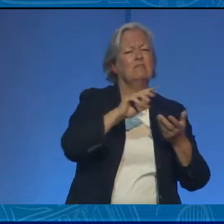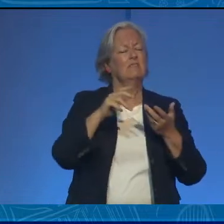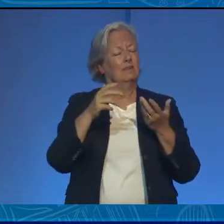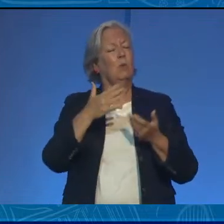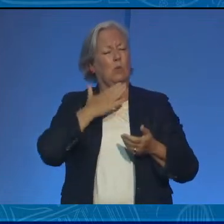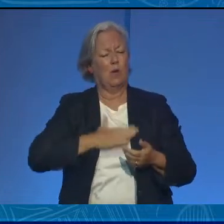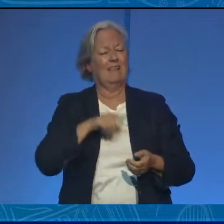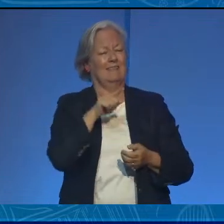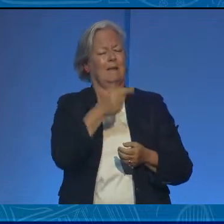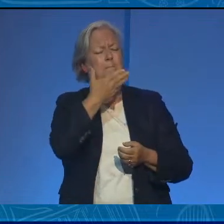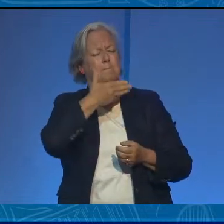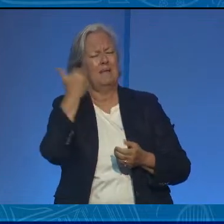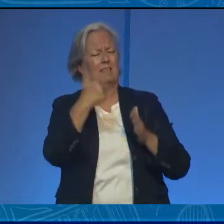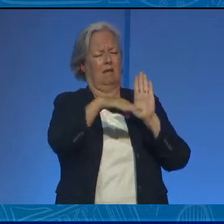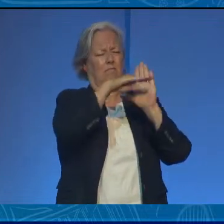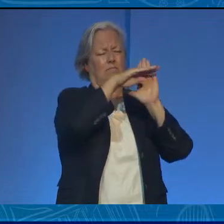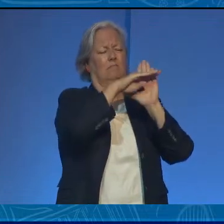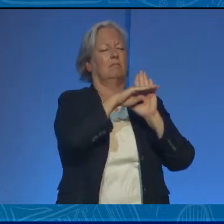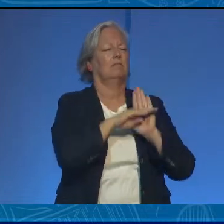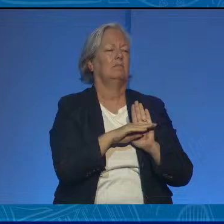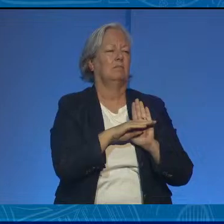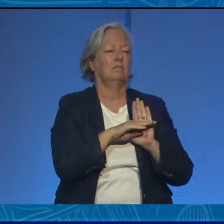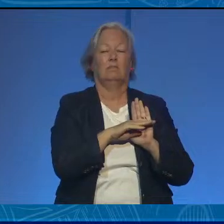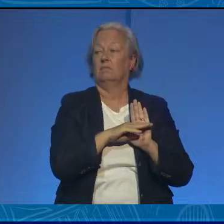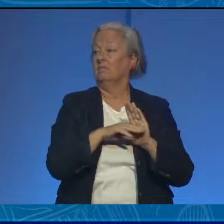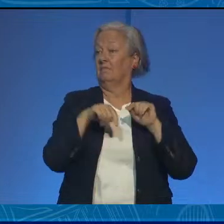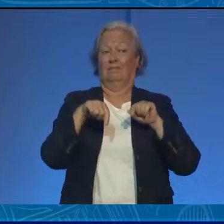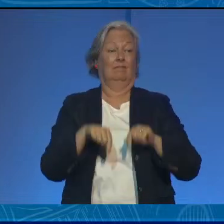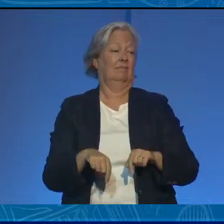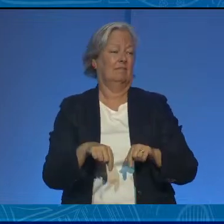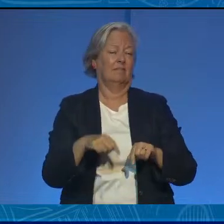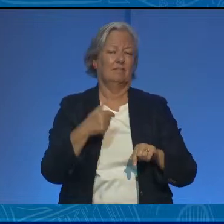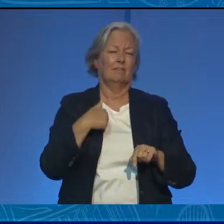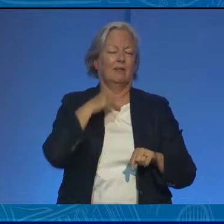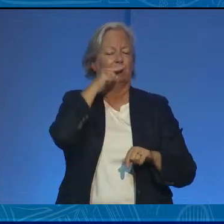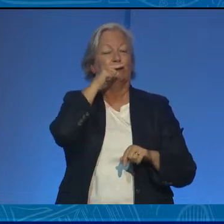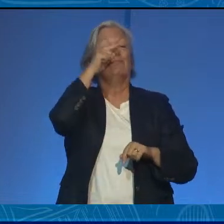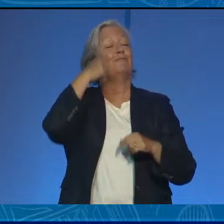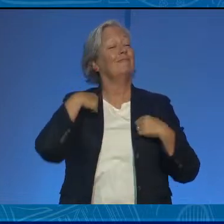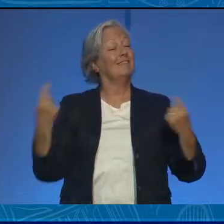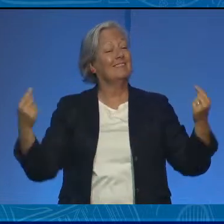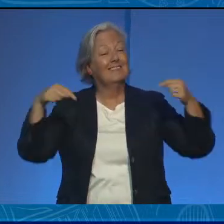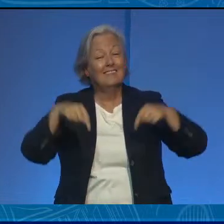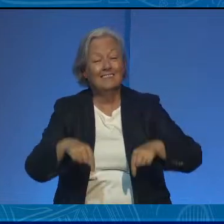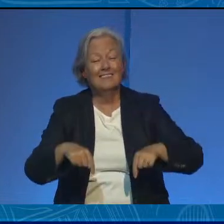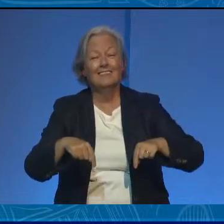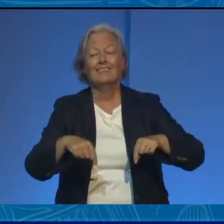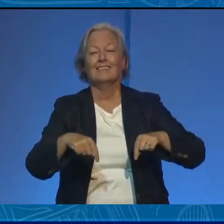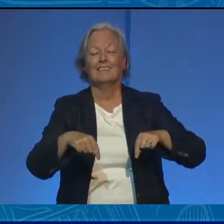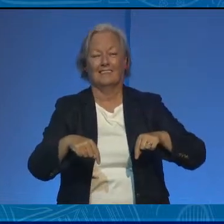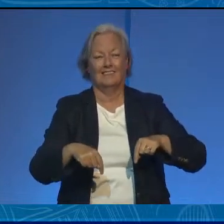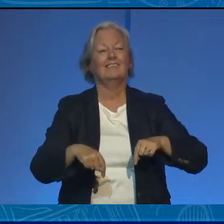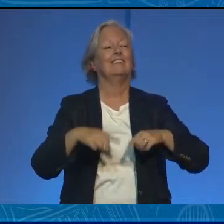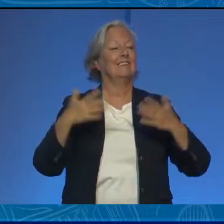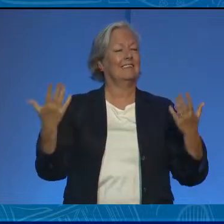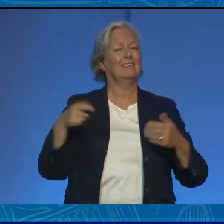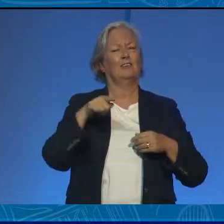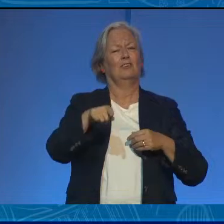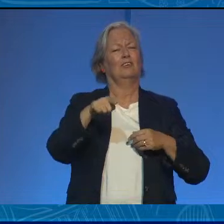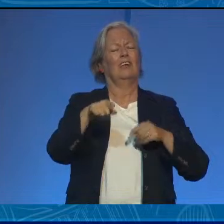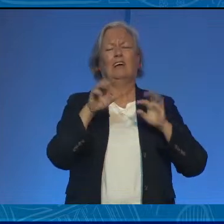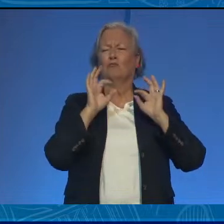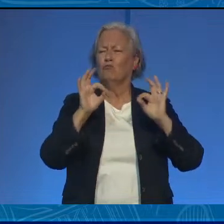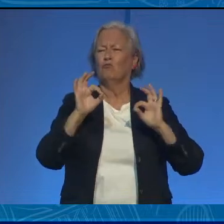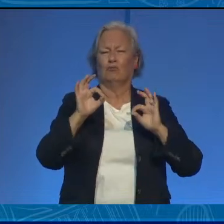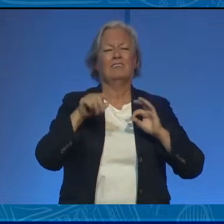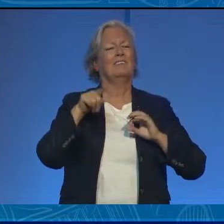efficient and effective. In this light, I am honored once again to acknowledge the visionary leadership